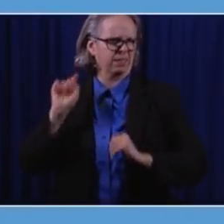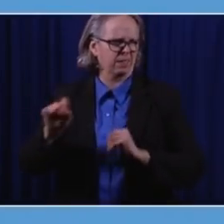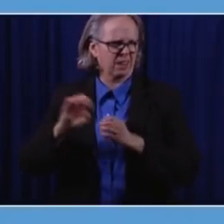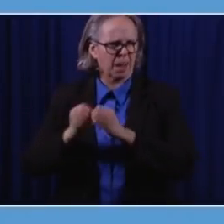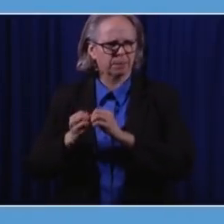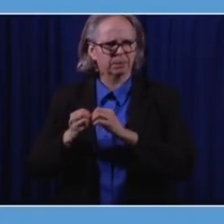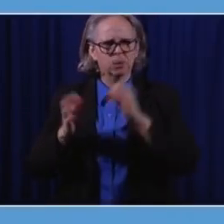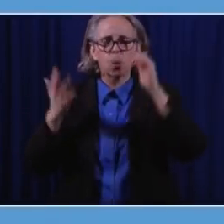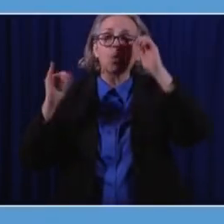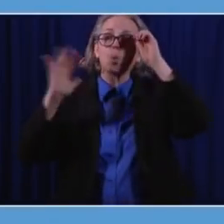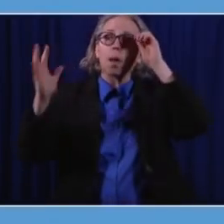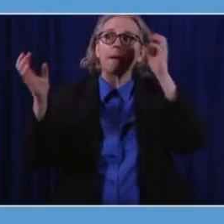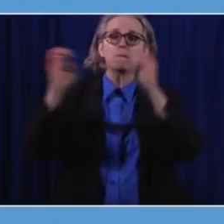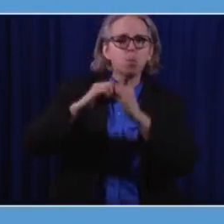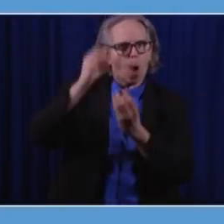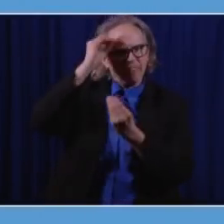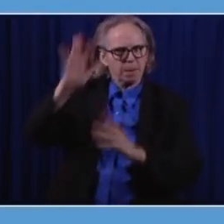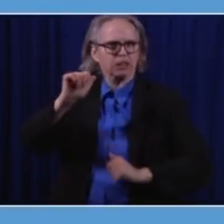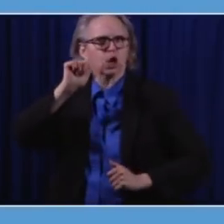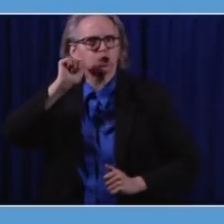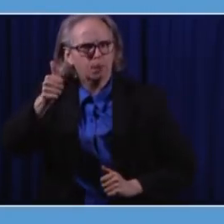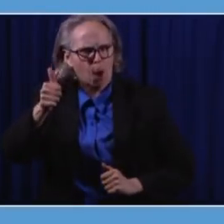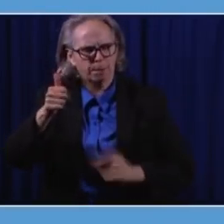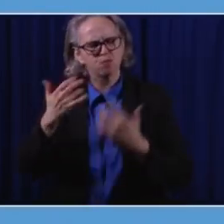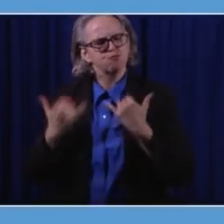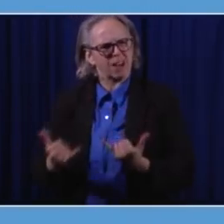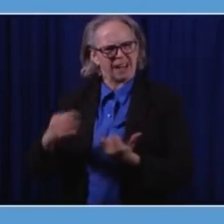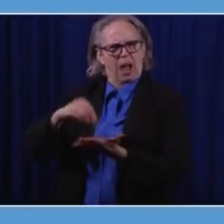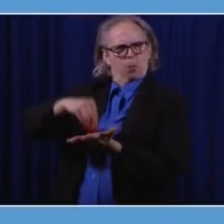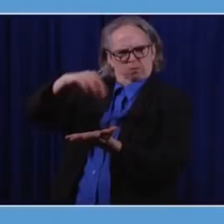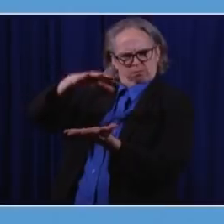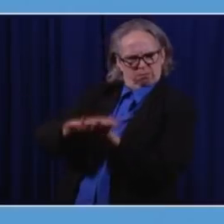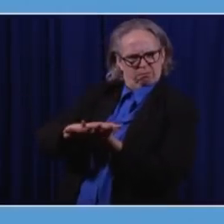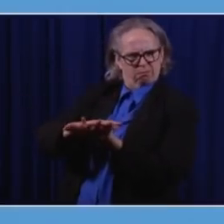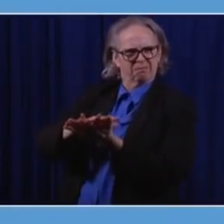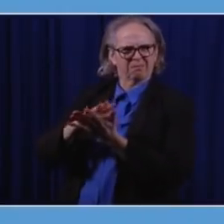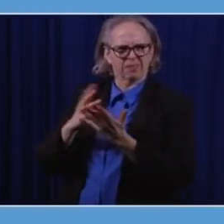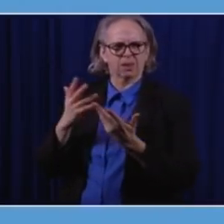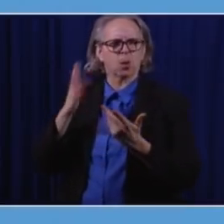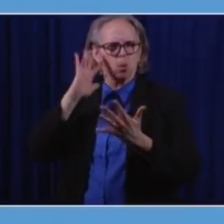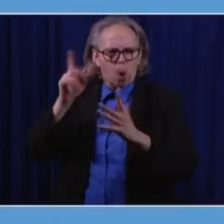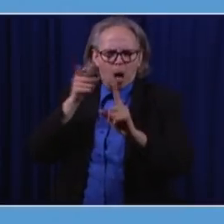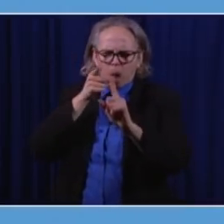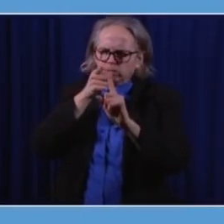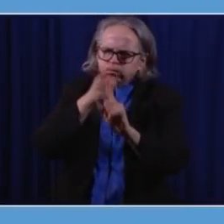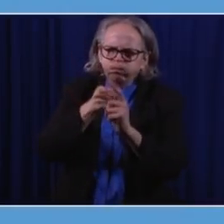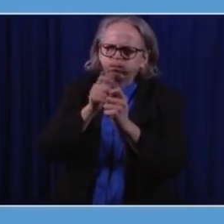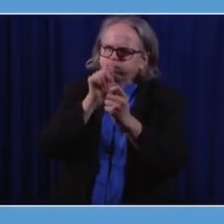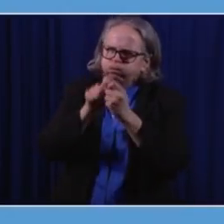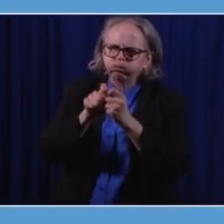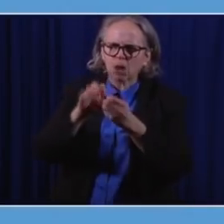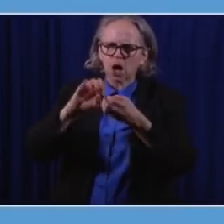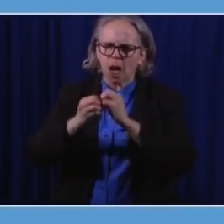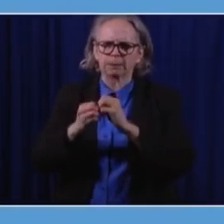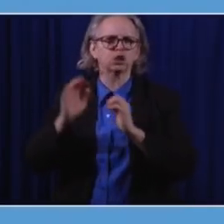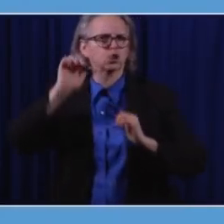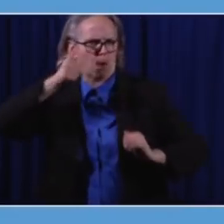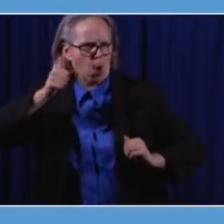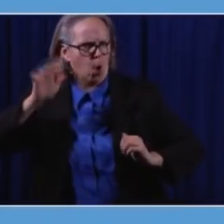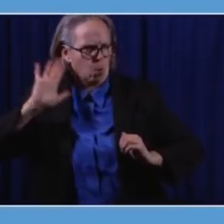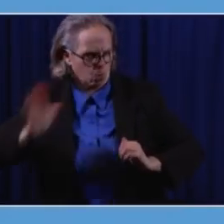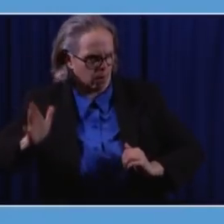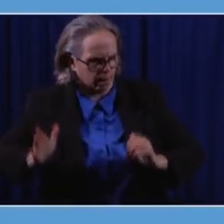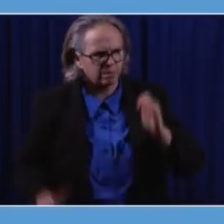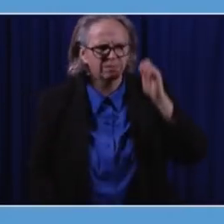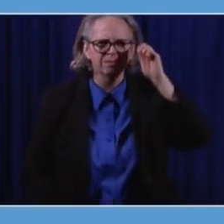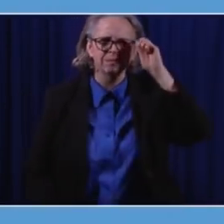specific, granular information, so we can tell you, better tell you, you know, roughly what that number would be. But we